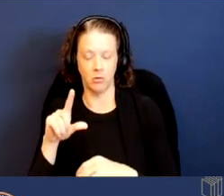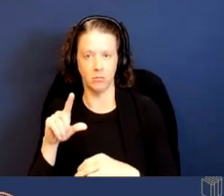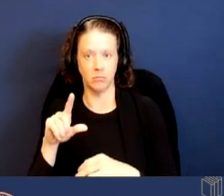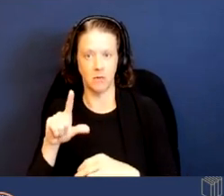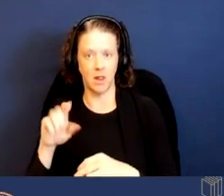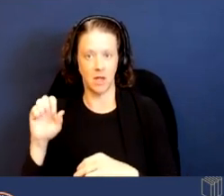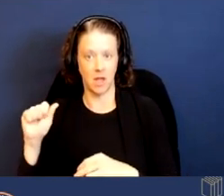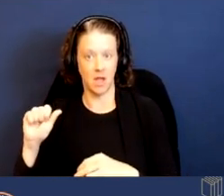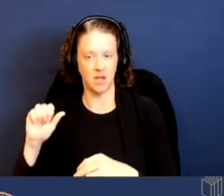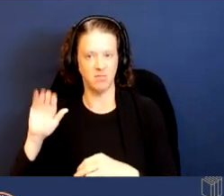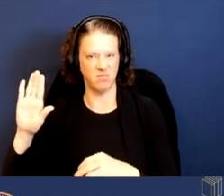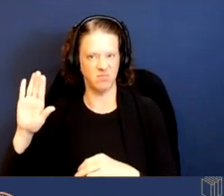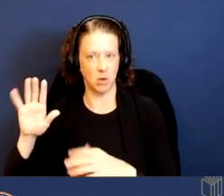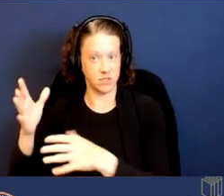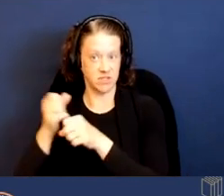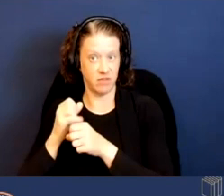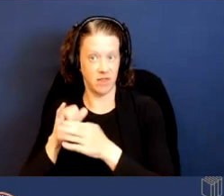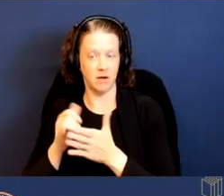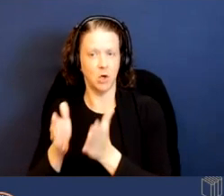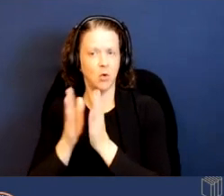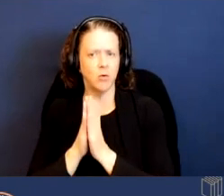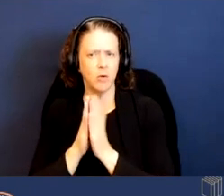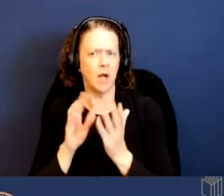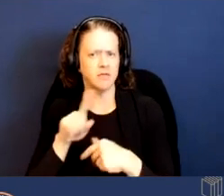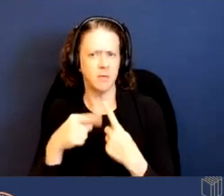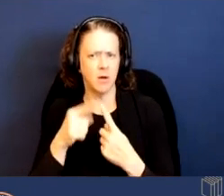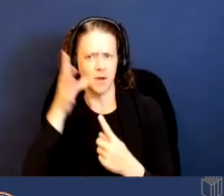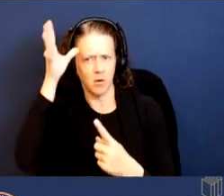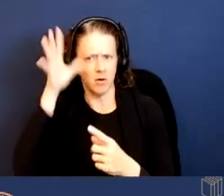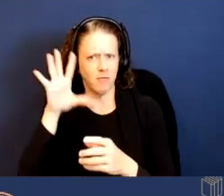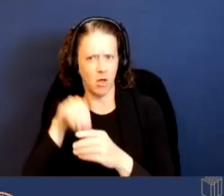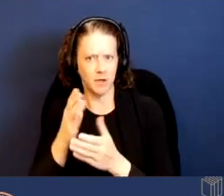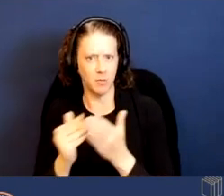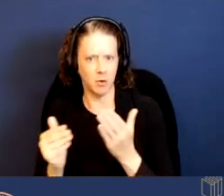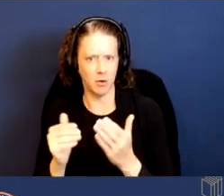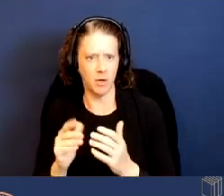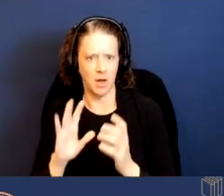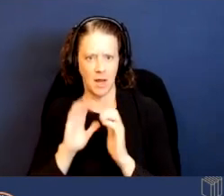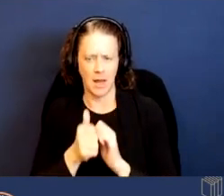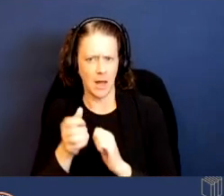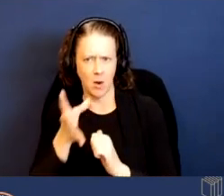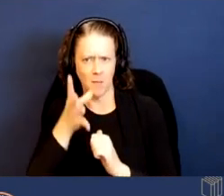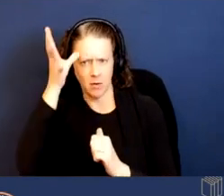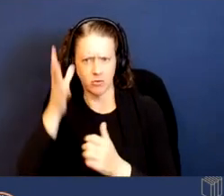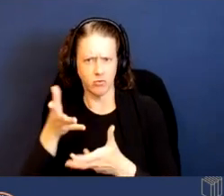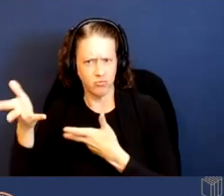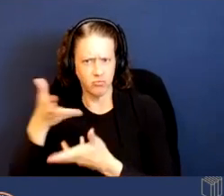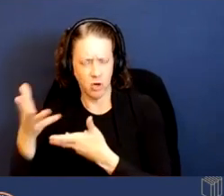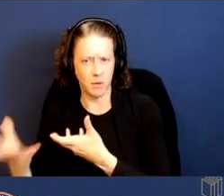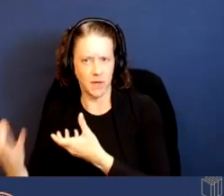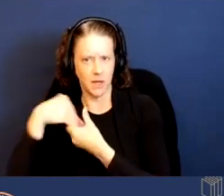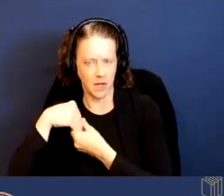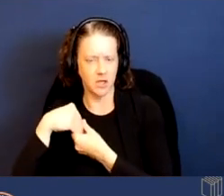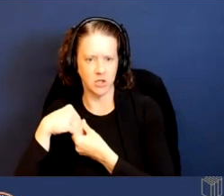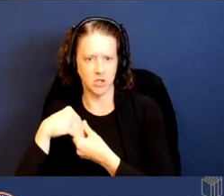receive that, to inquire about the parent involvement component, right? In terms of, how are parents being engaged into